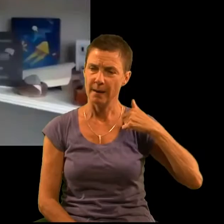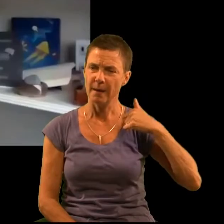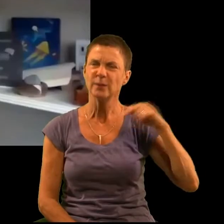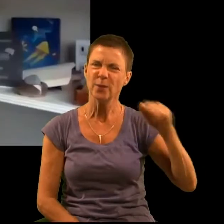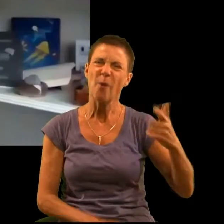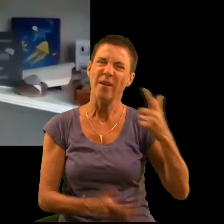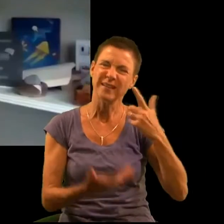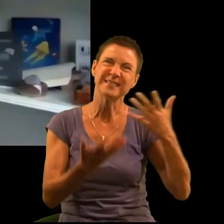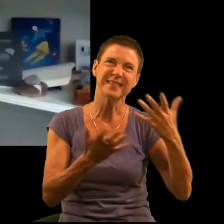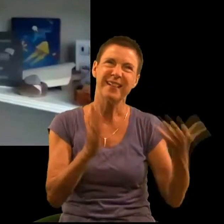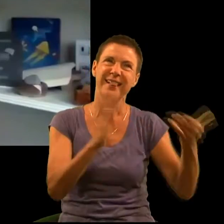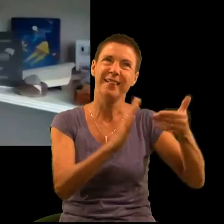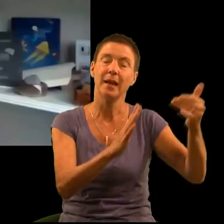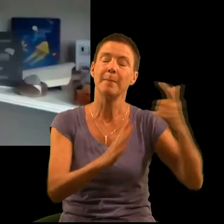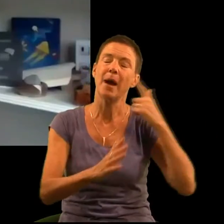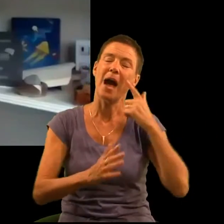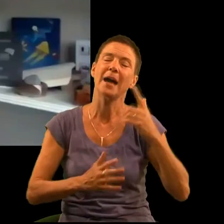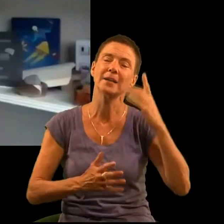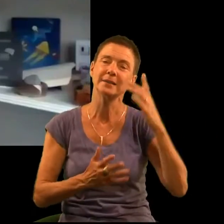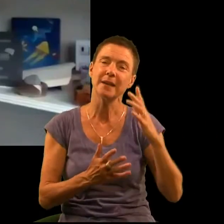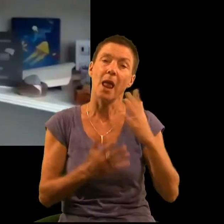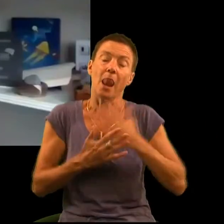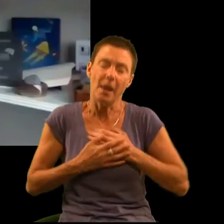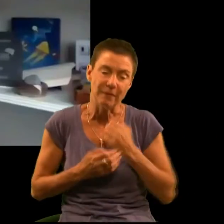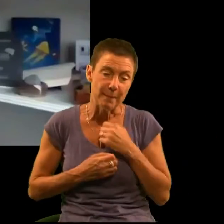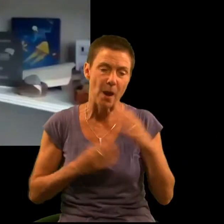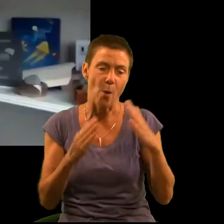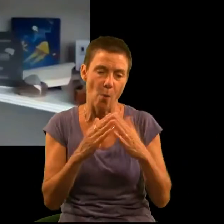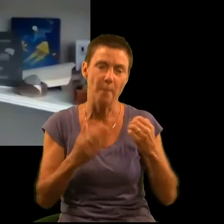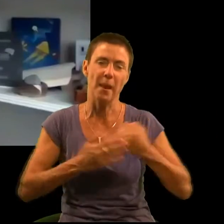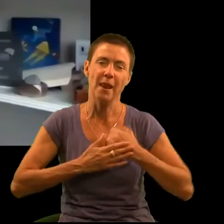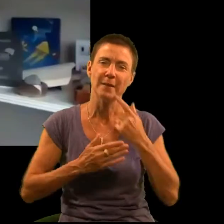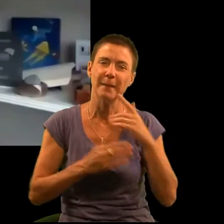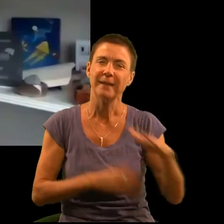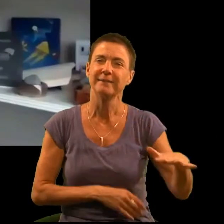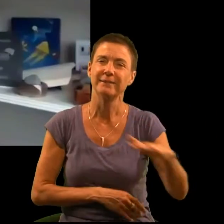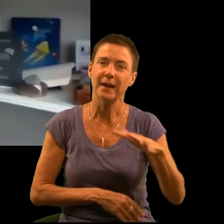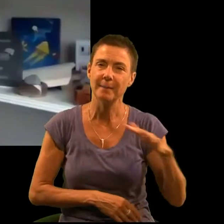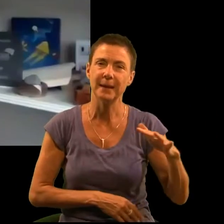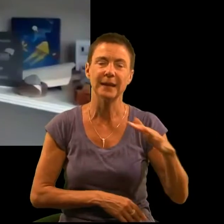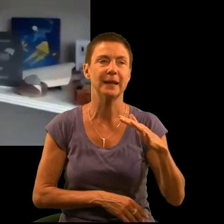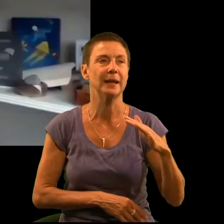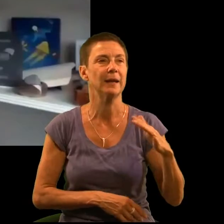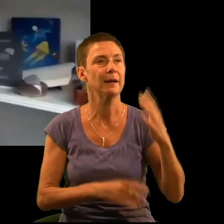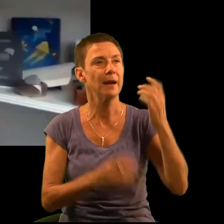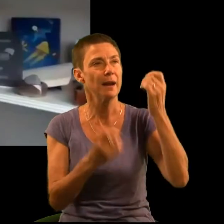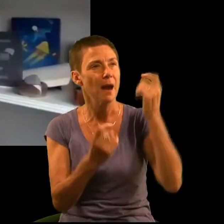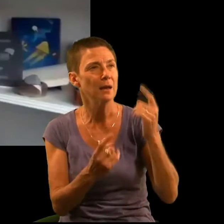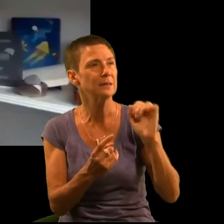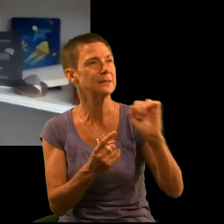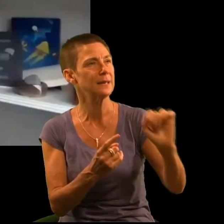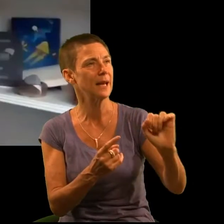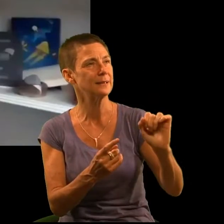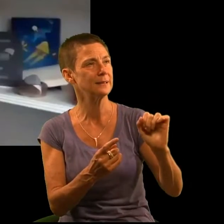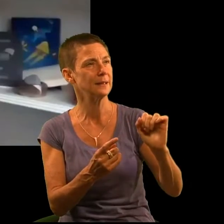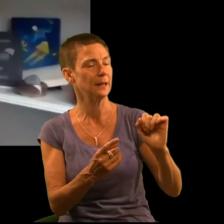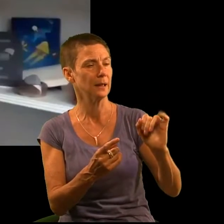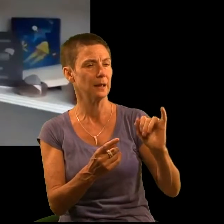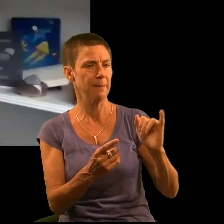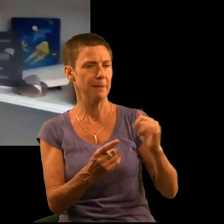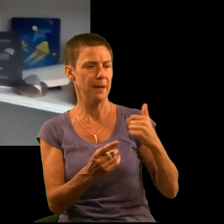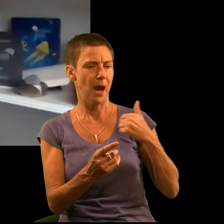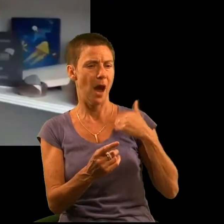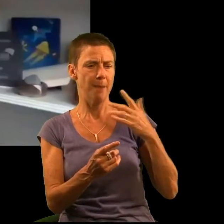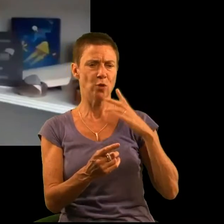recognise was loving my home and loving my family, and understanding that while I might not see myself as a